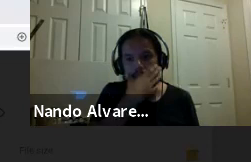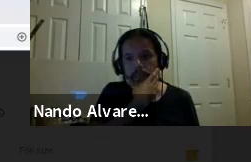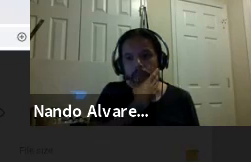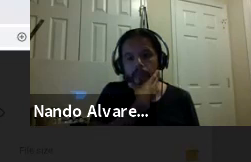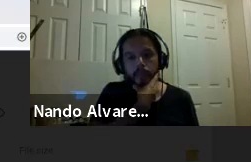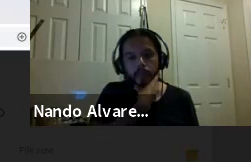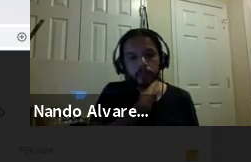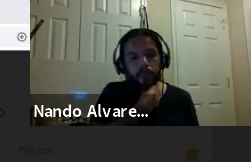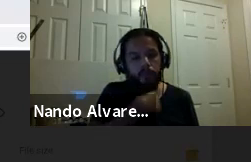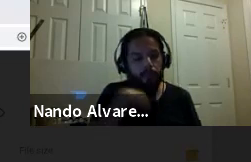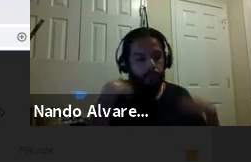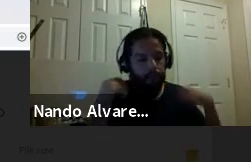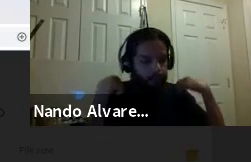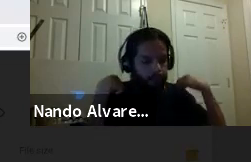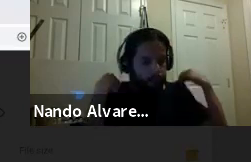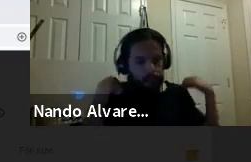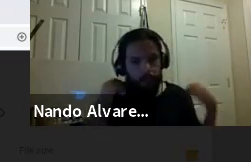And I'll second the motion.